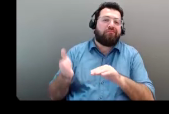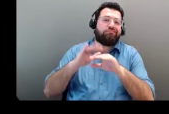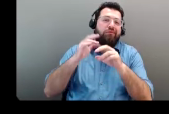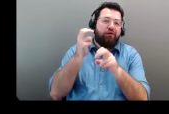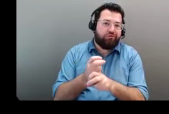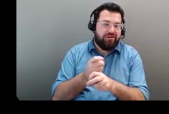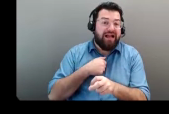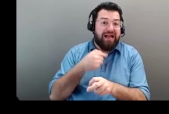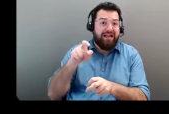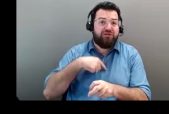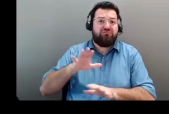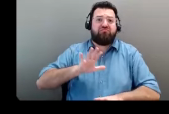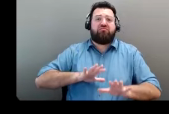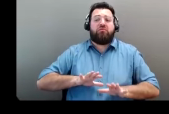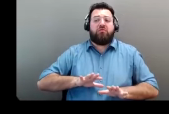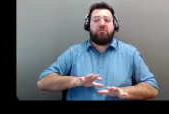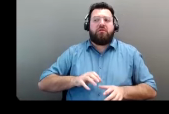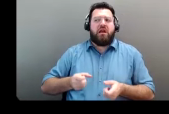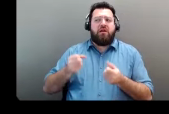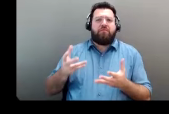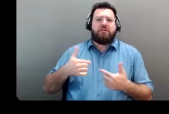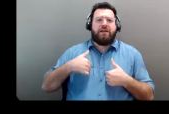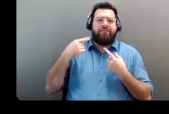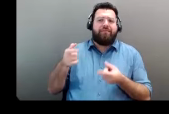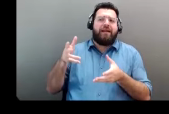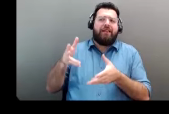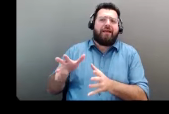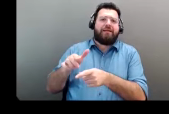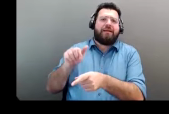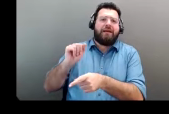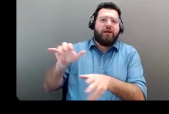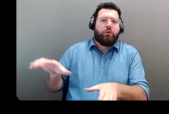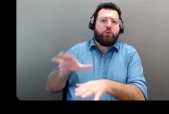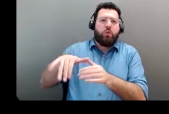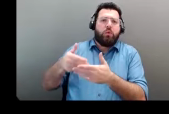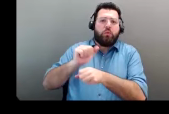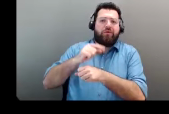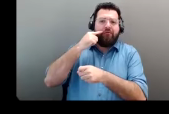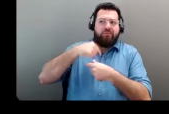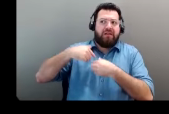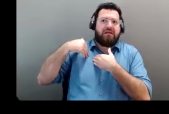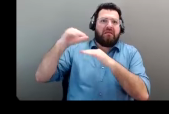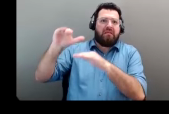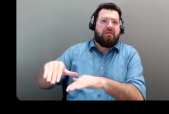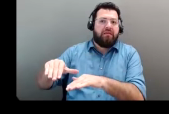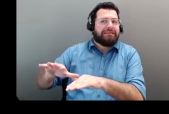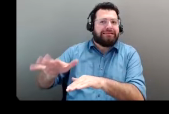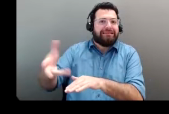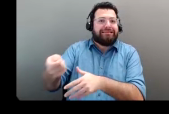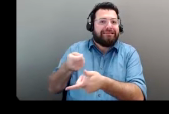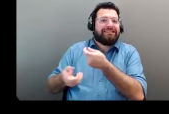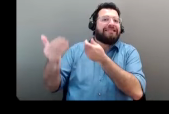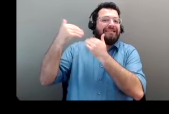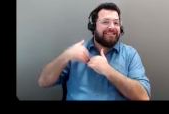like, how much have I been letting AI do all the work for me? And like how much I need to come back and see that like even